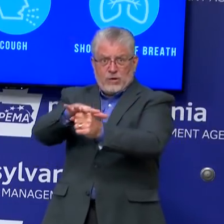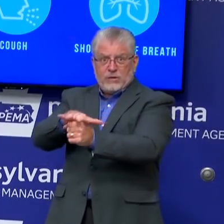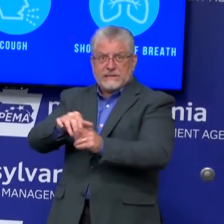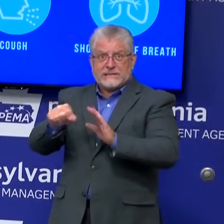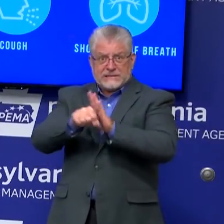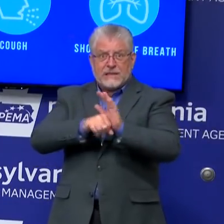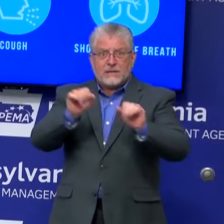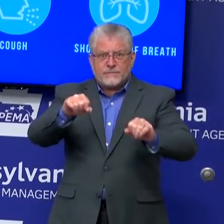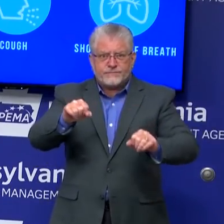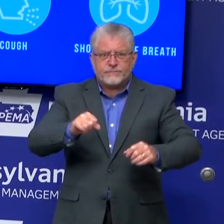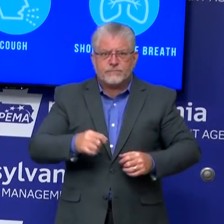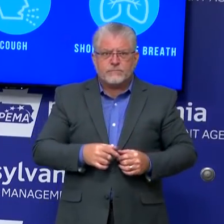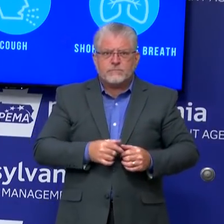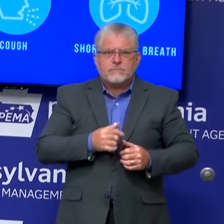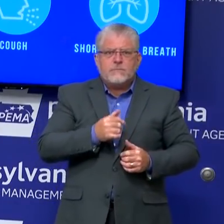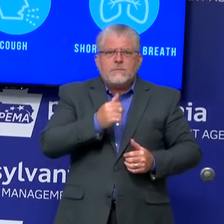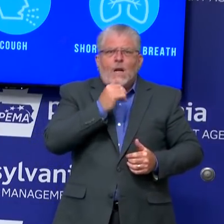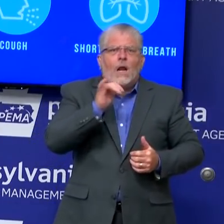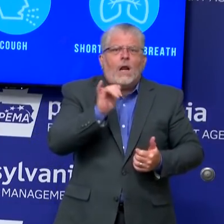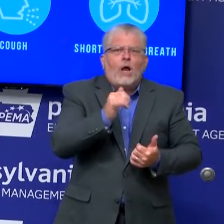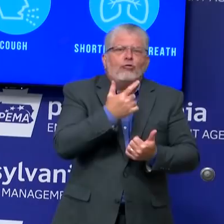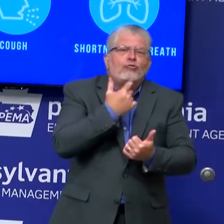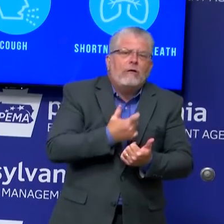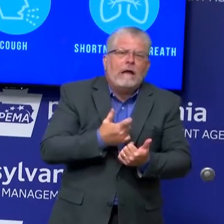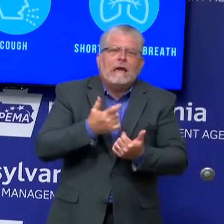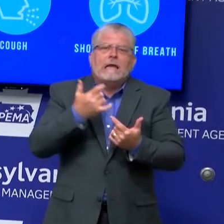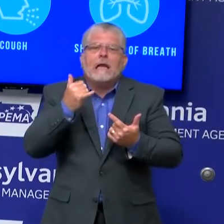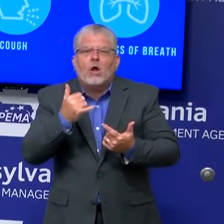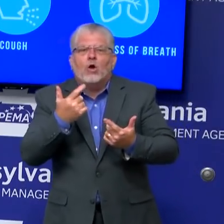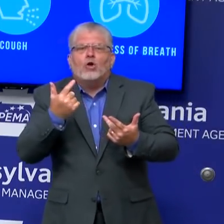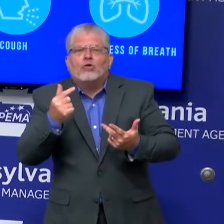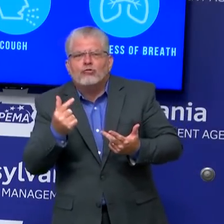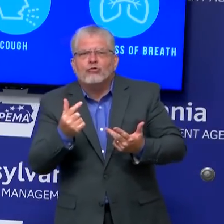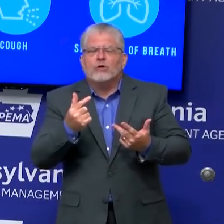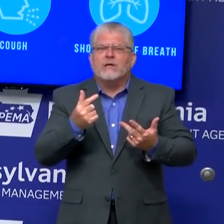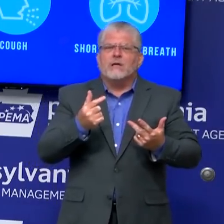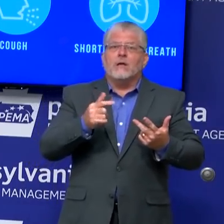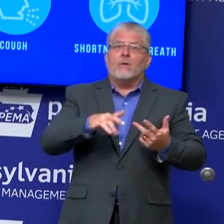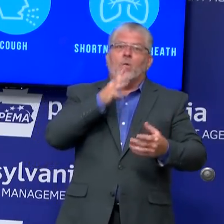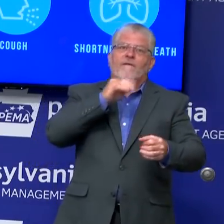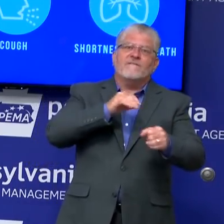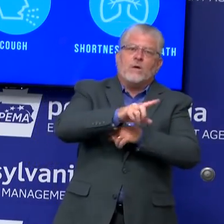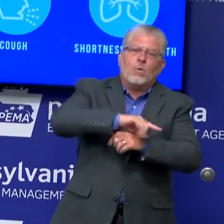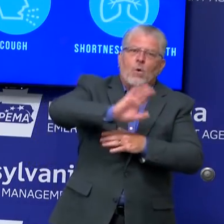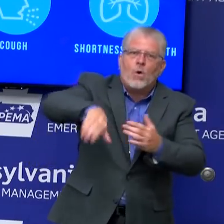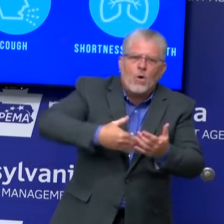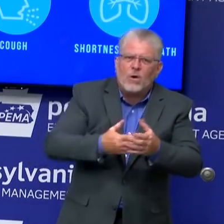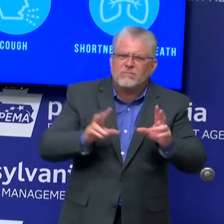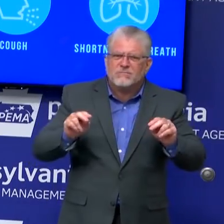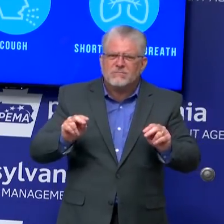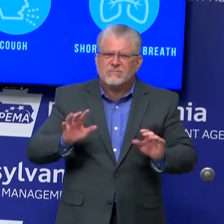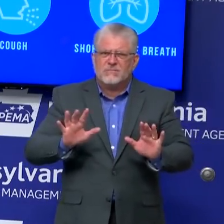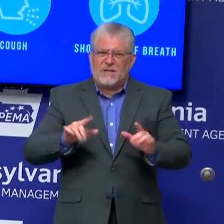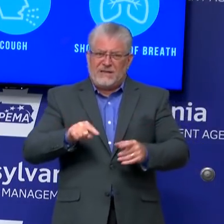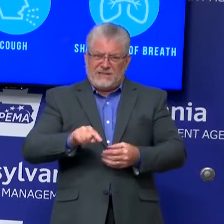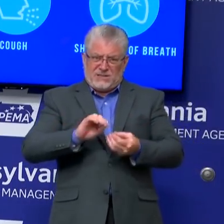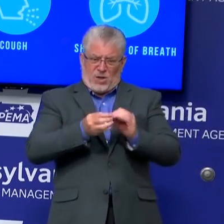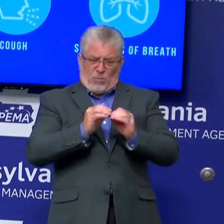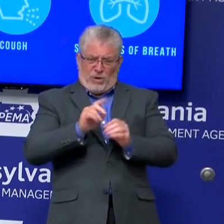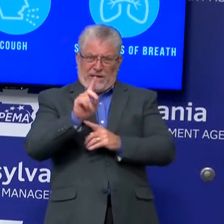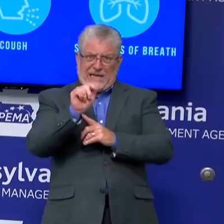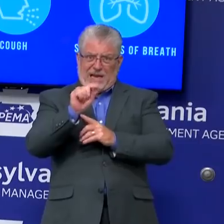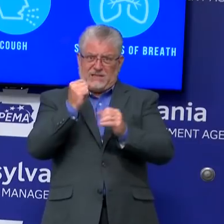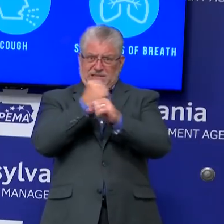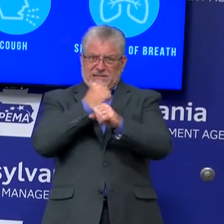different segments of the population were affected. We're really looking at the data, not only in Pennsylvania, but the data